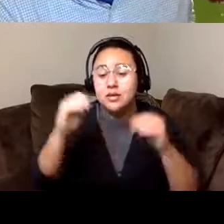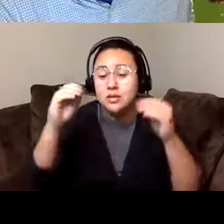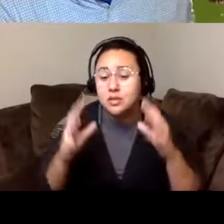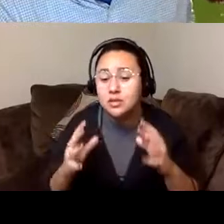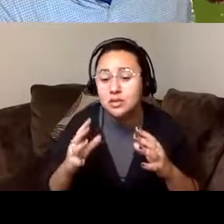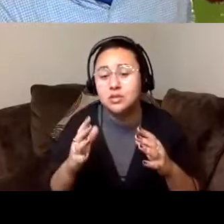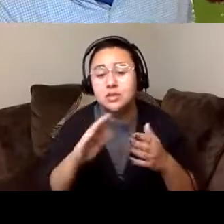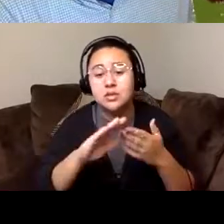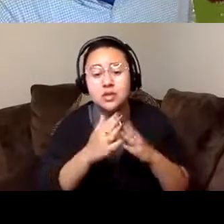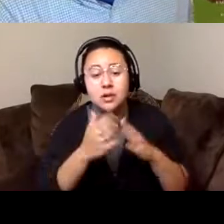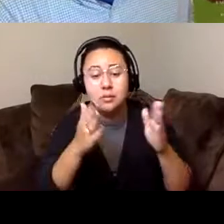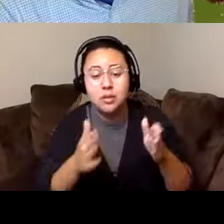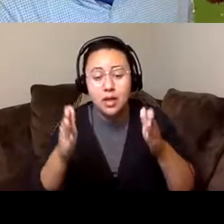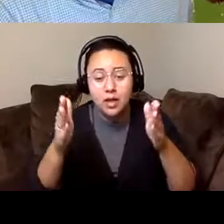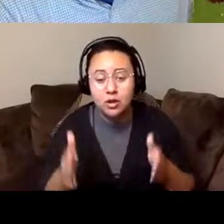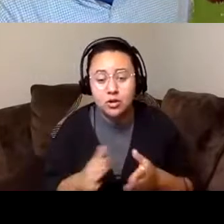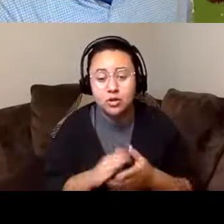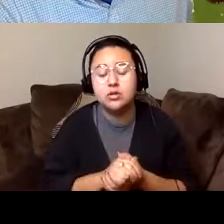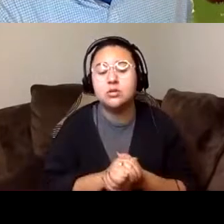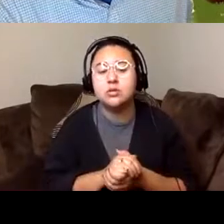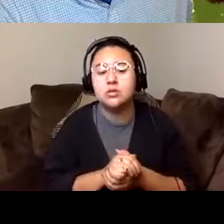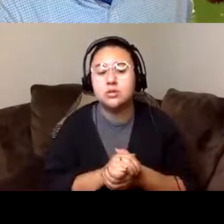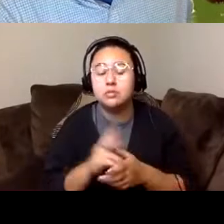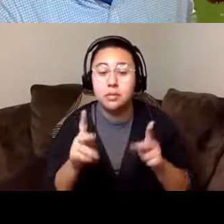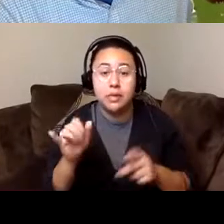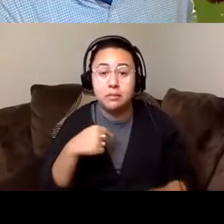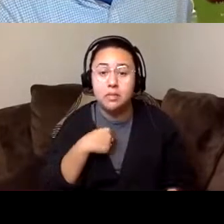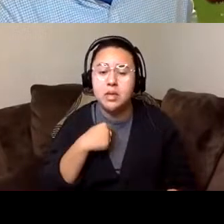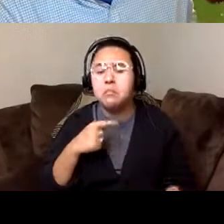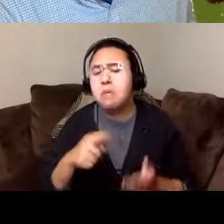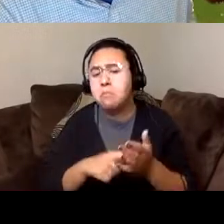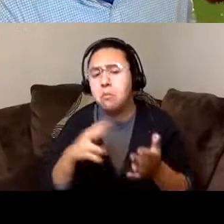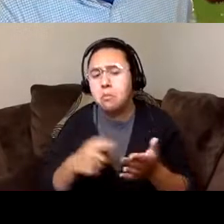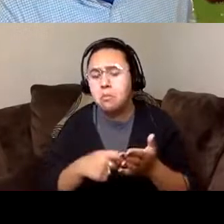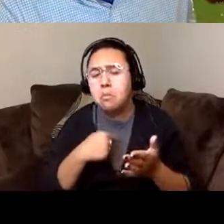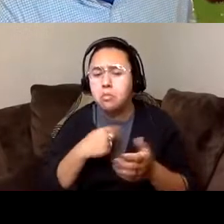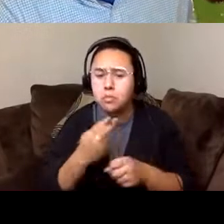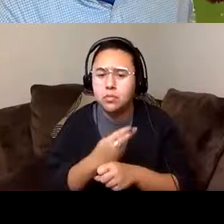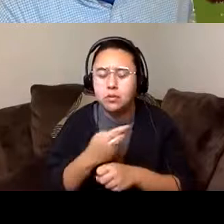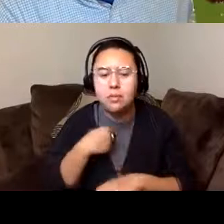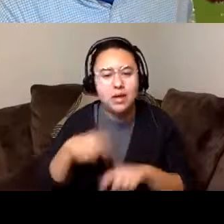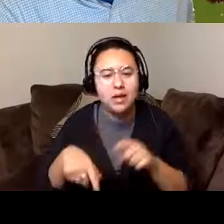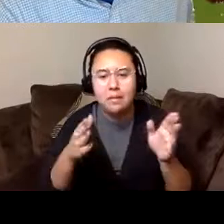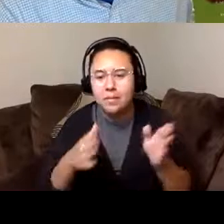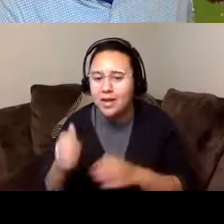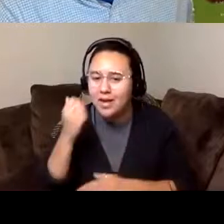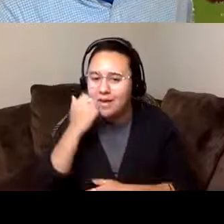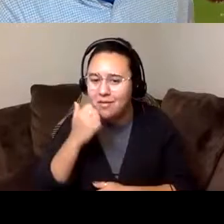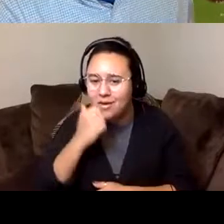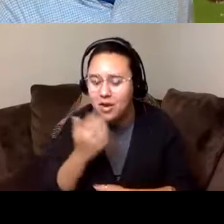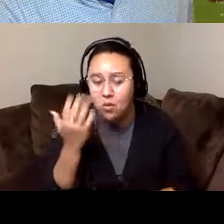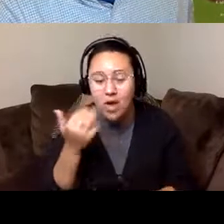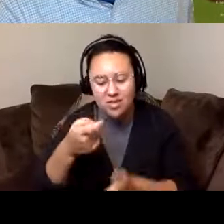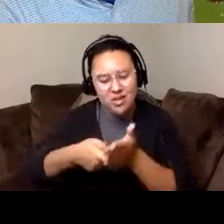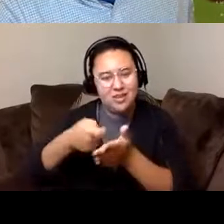city planners, people like me, like I'll use it every once in a while, but I can't plan to use it on a daily basis because of that